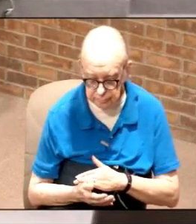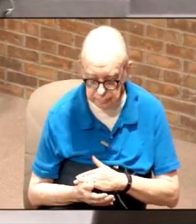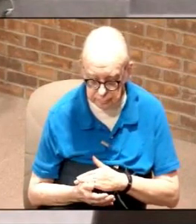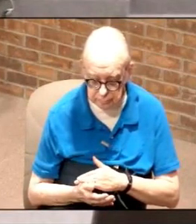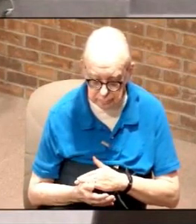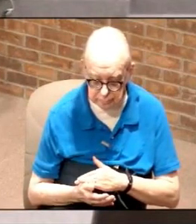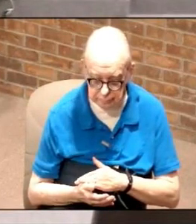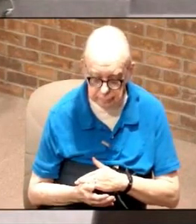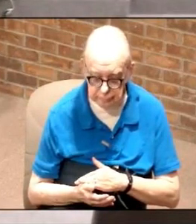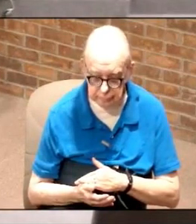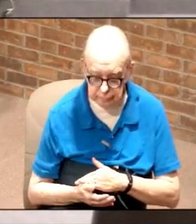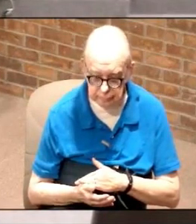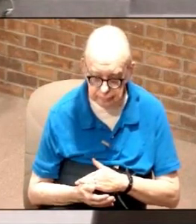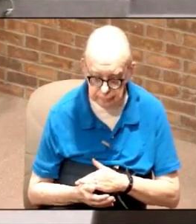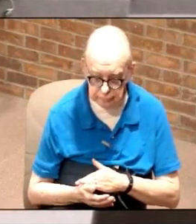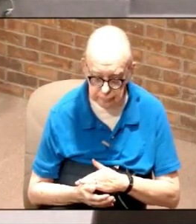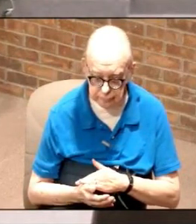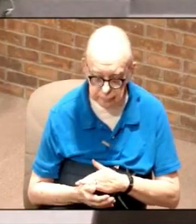I